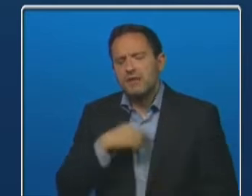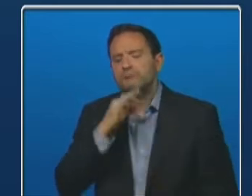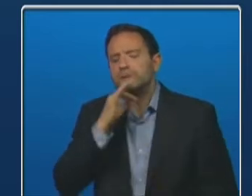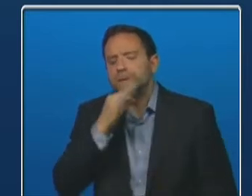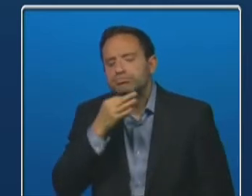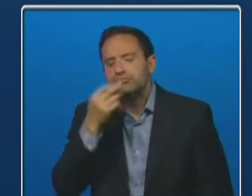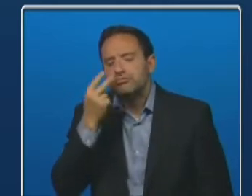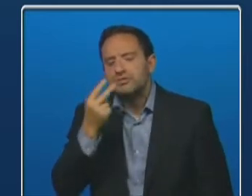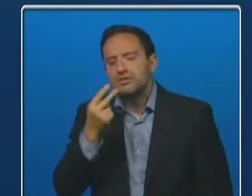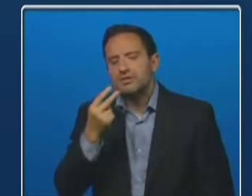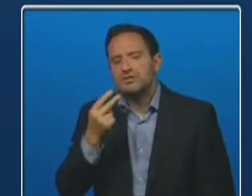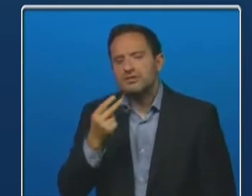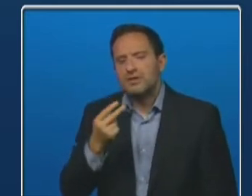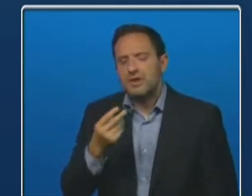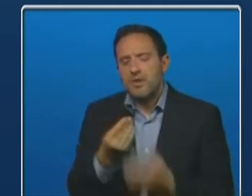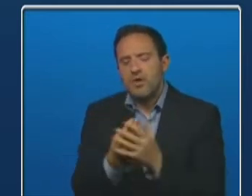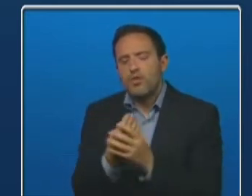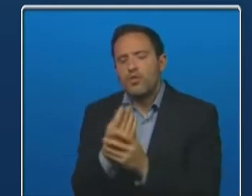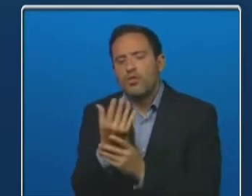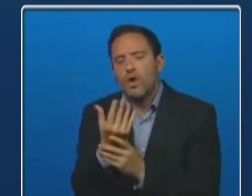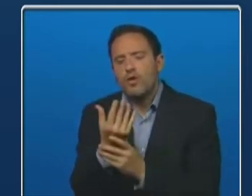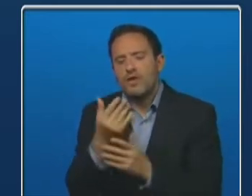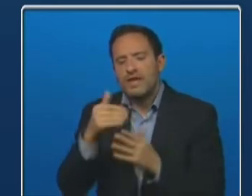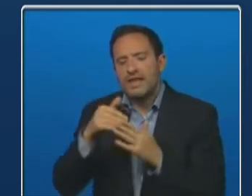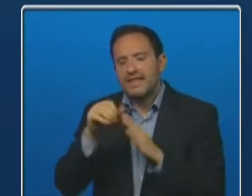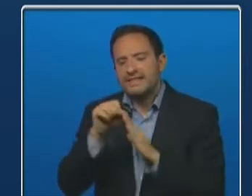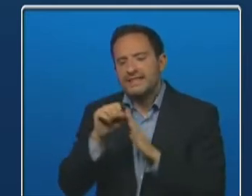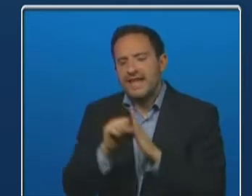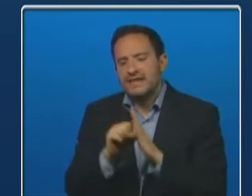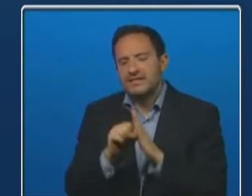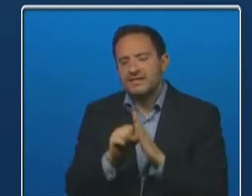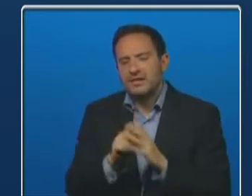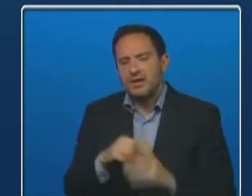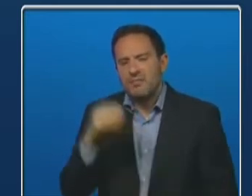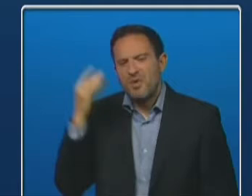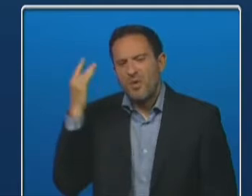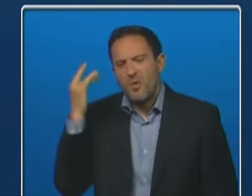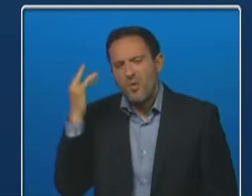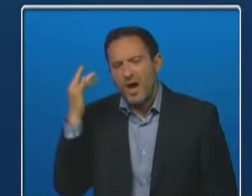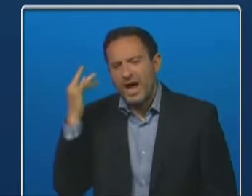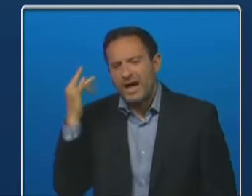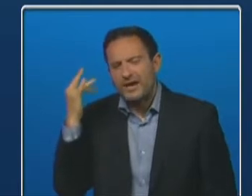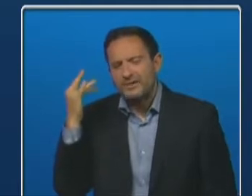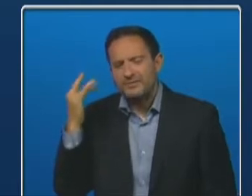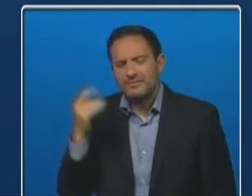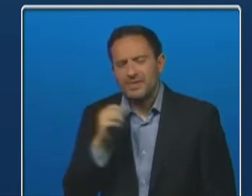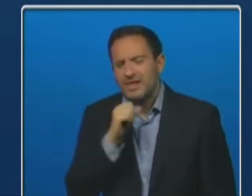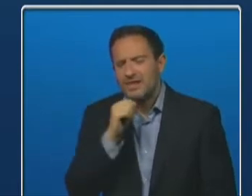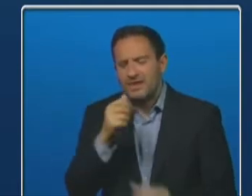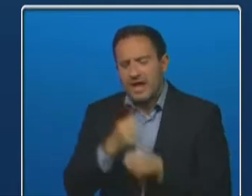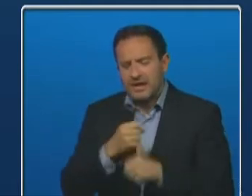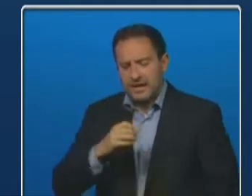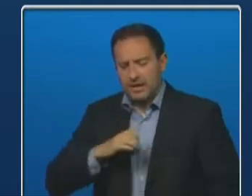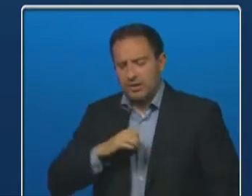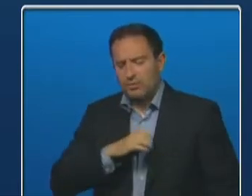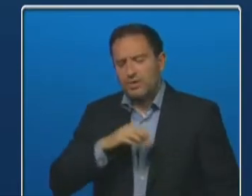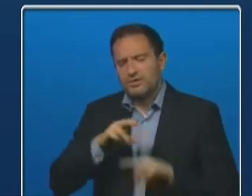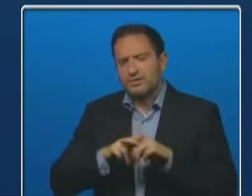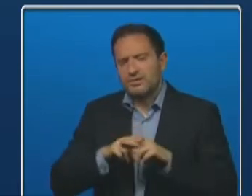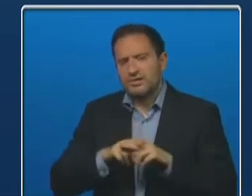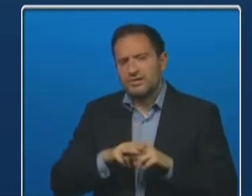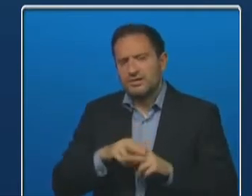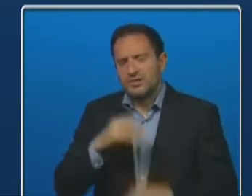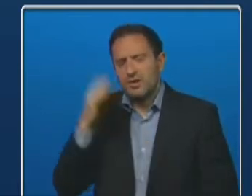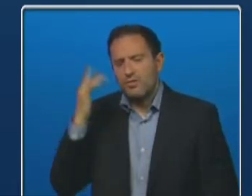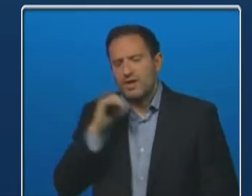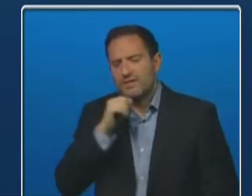any data about growth in those states, but why maybe they haven't received congressional seats and why they haven't